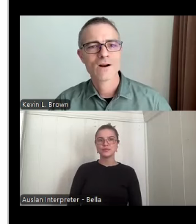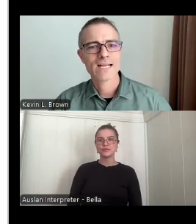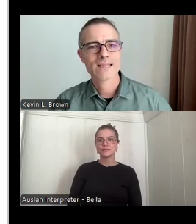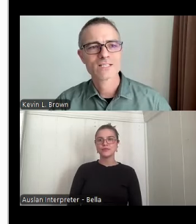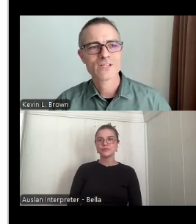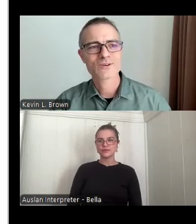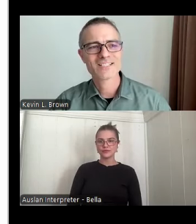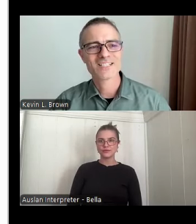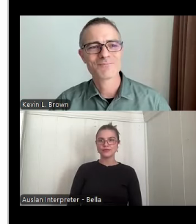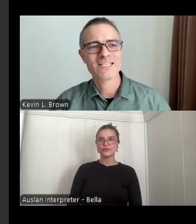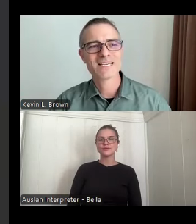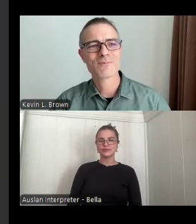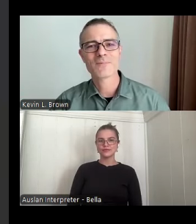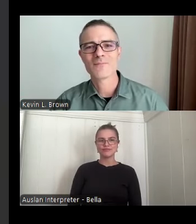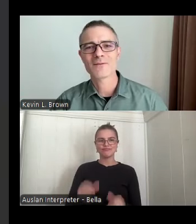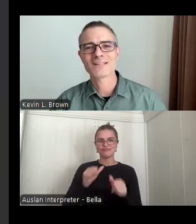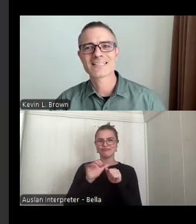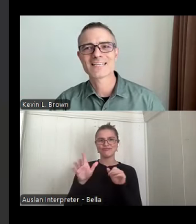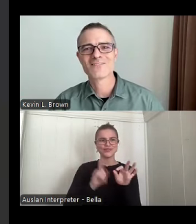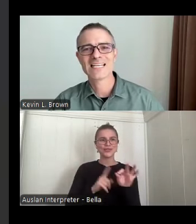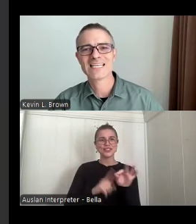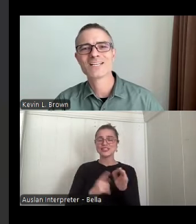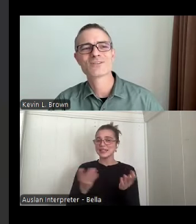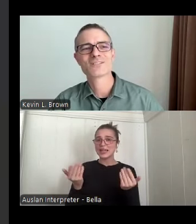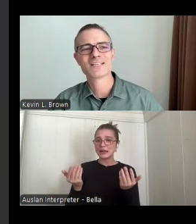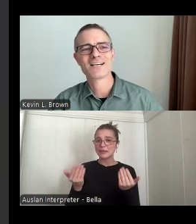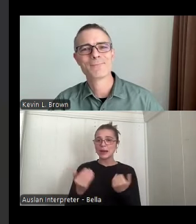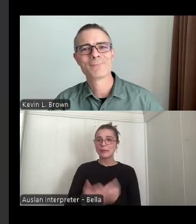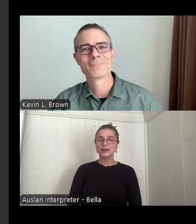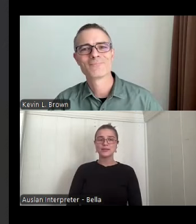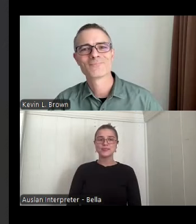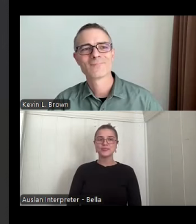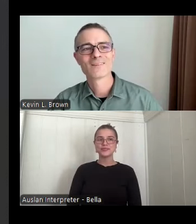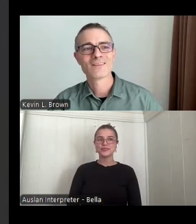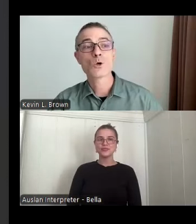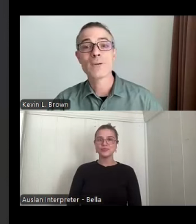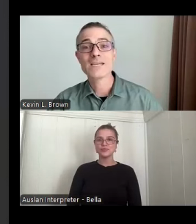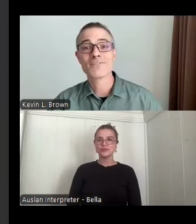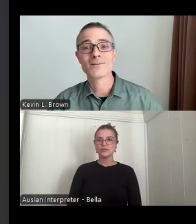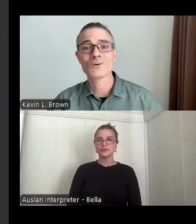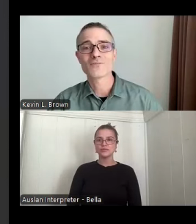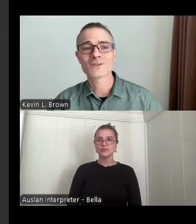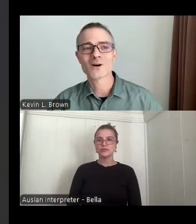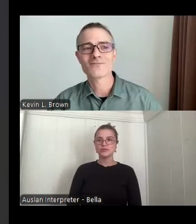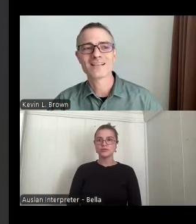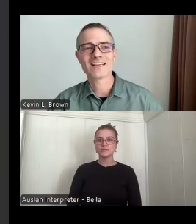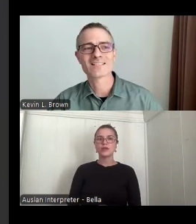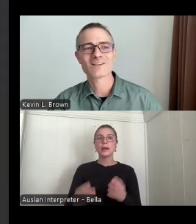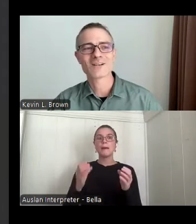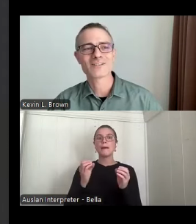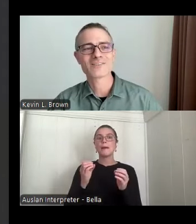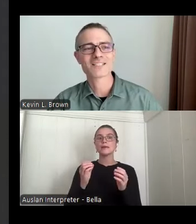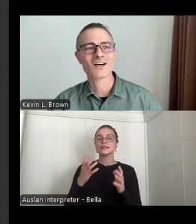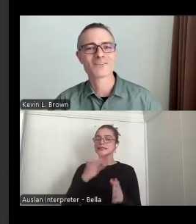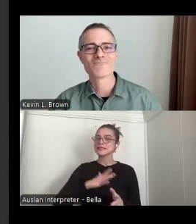All right, thanks for these questions. Please keep them coming, but let's dive in the interest of time. So be fundable, the first part of today's